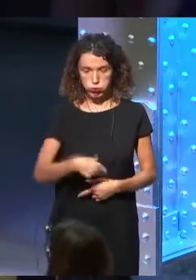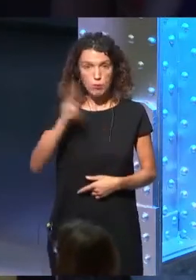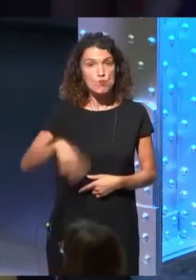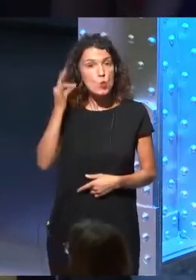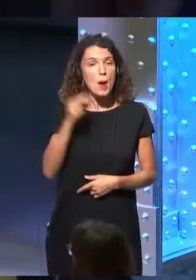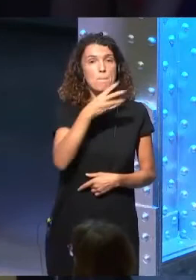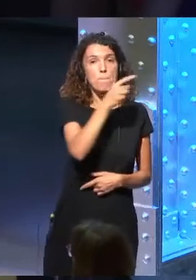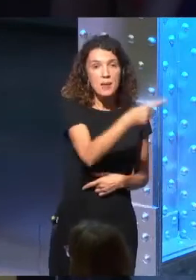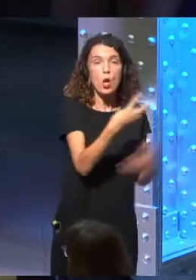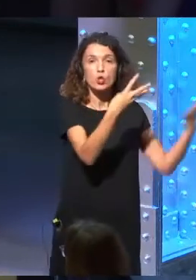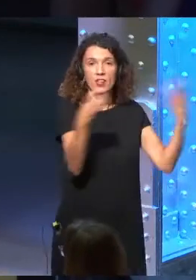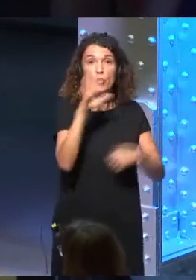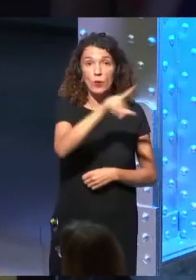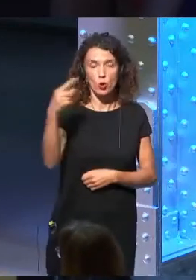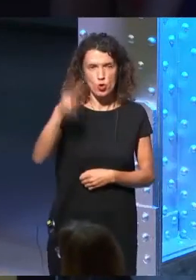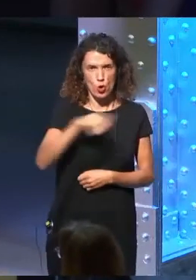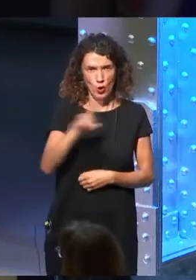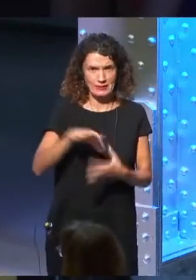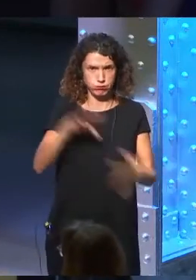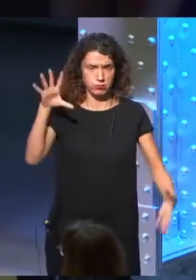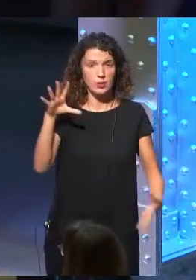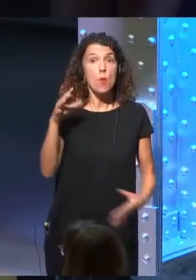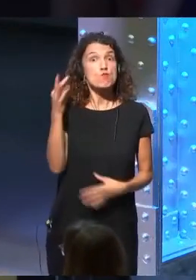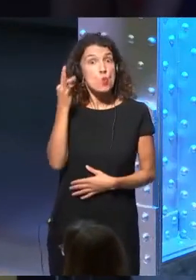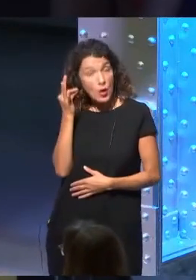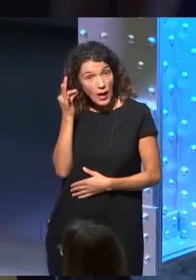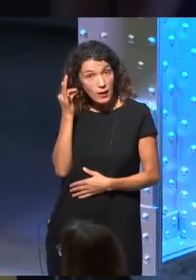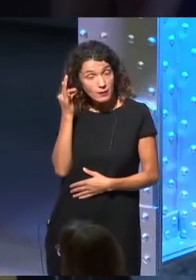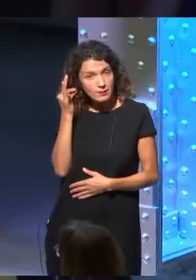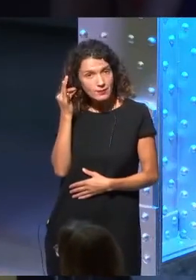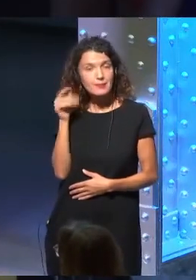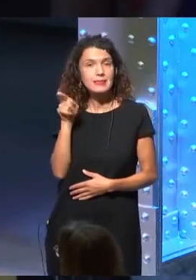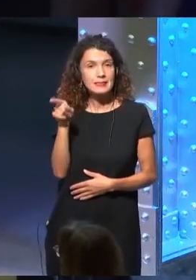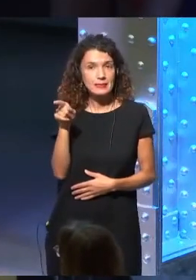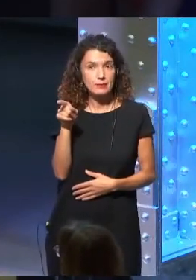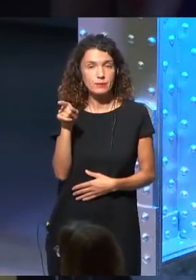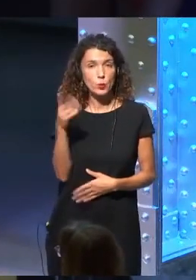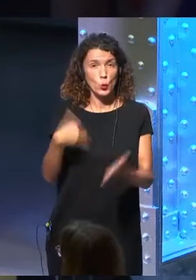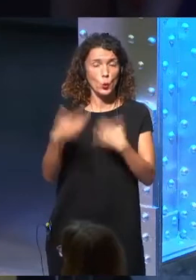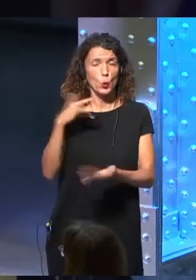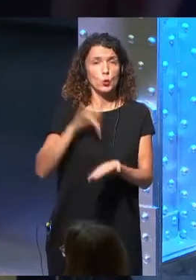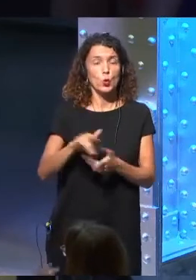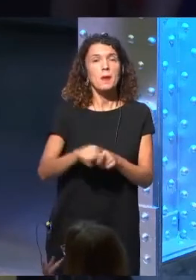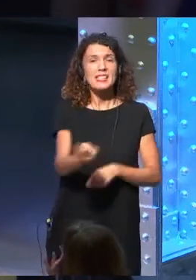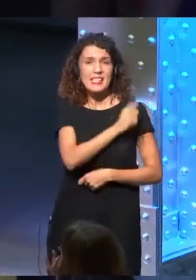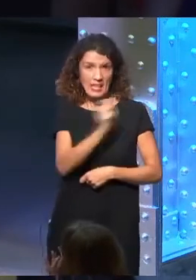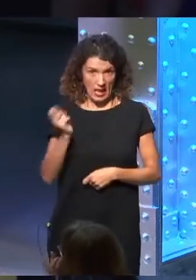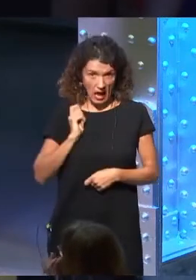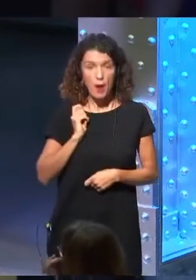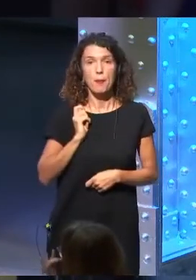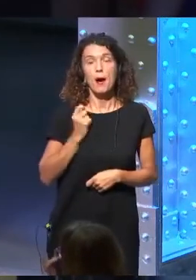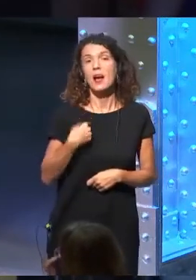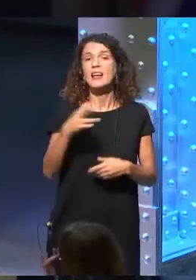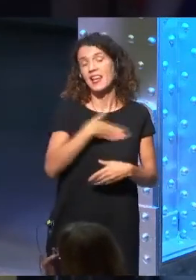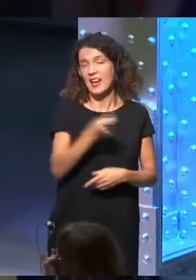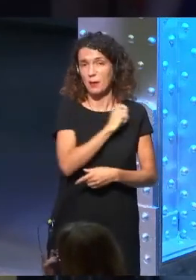slave name, Sojourner Truth, who was an ex-slave, an abolitionist, and an American campaigner